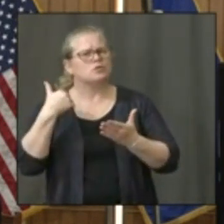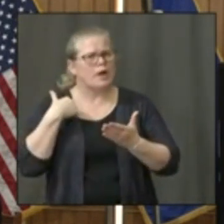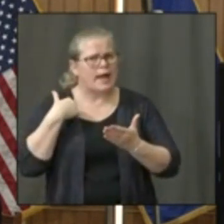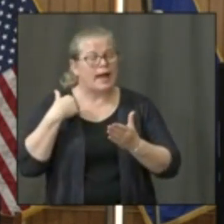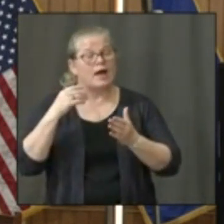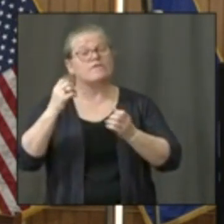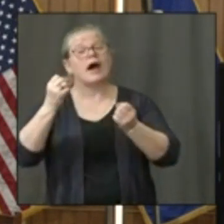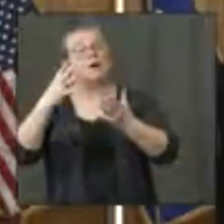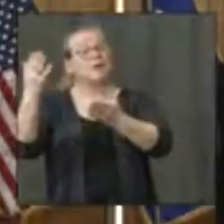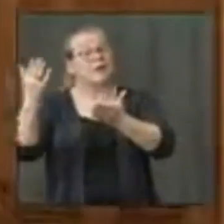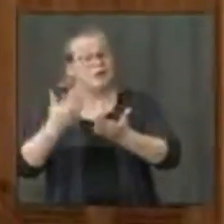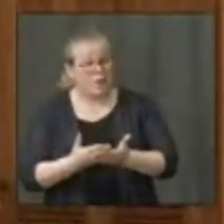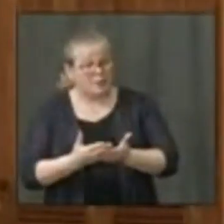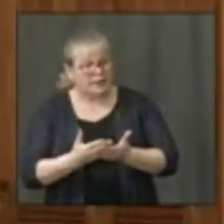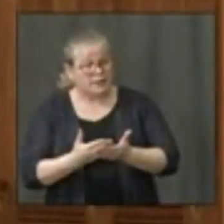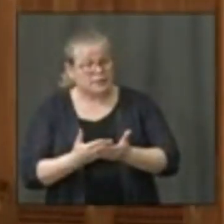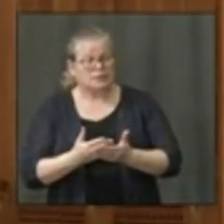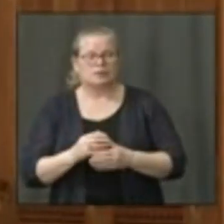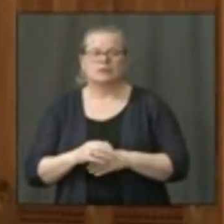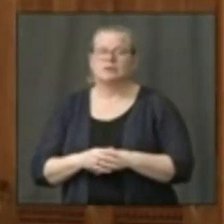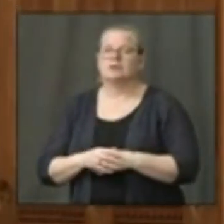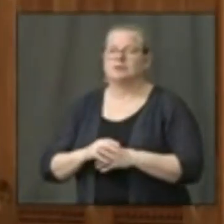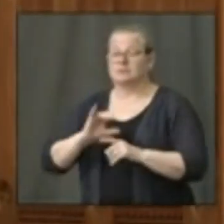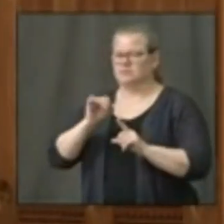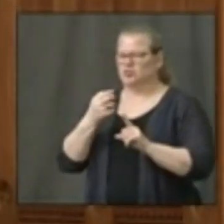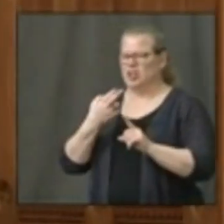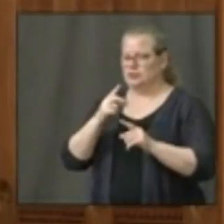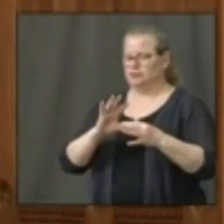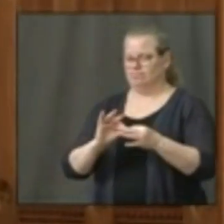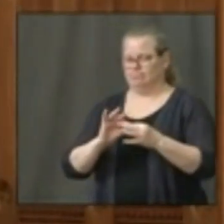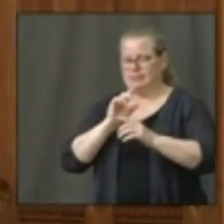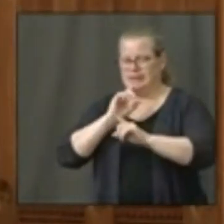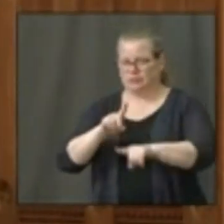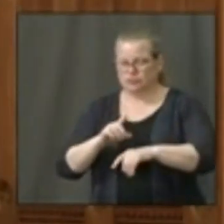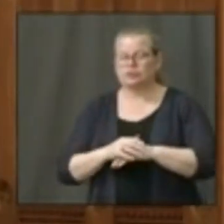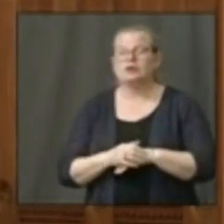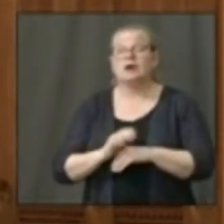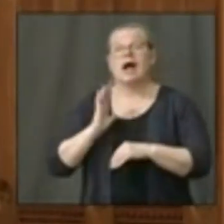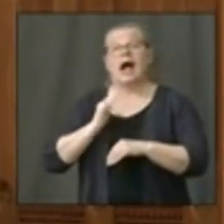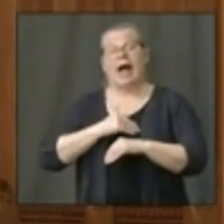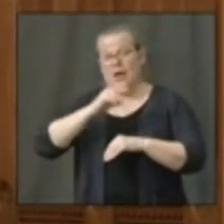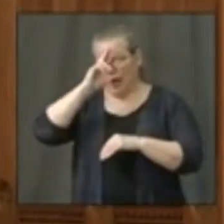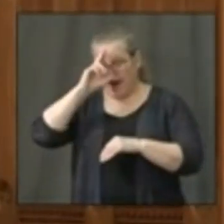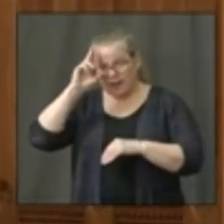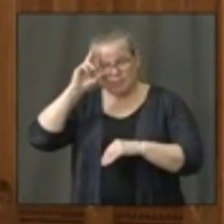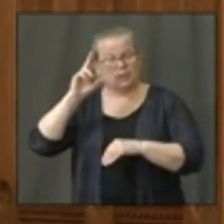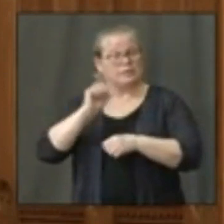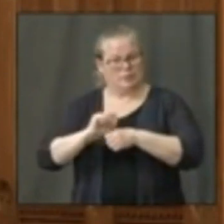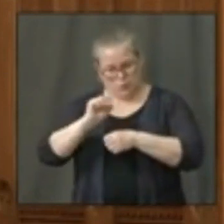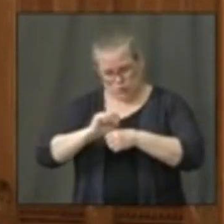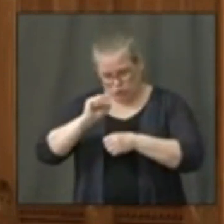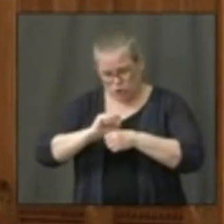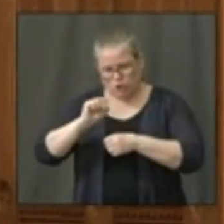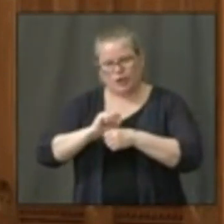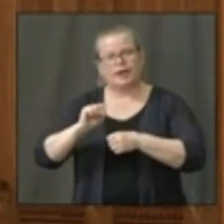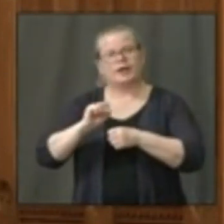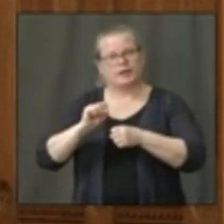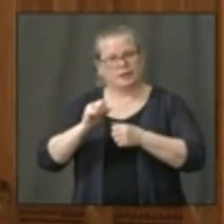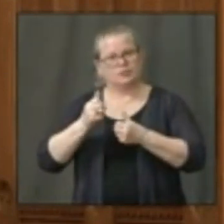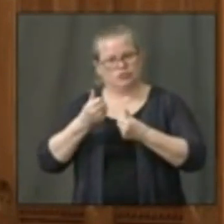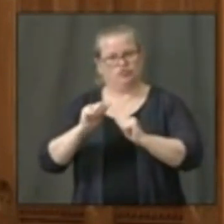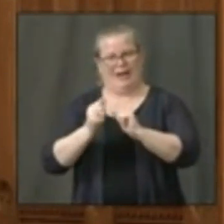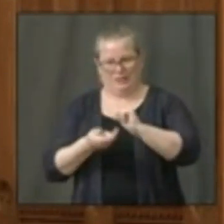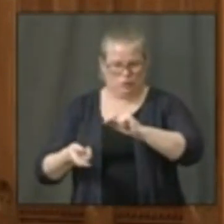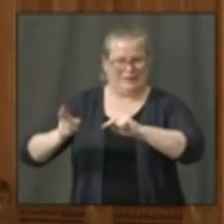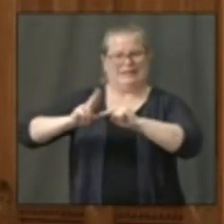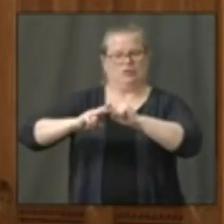Over to you, Josh. Sure, I can. So our hospitals have been working diligently. We've increased the total number of ventilators